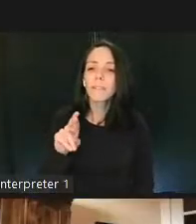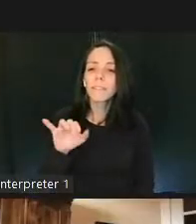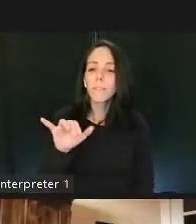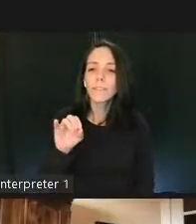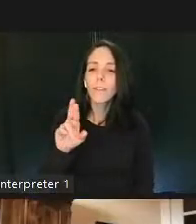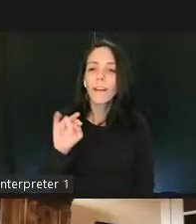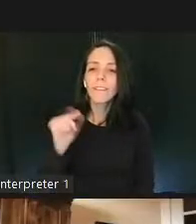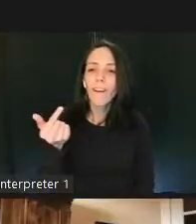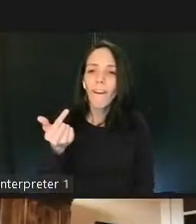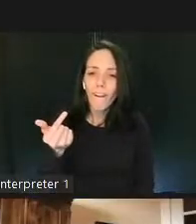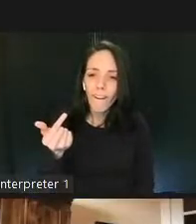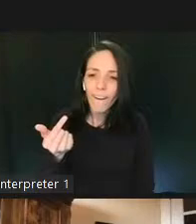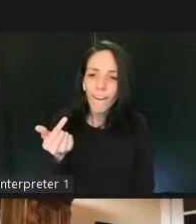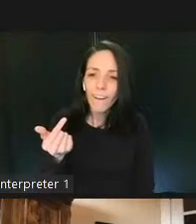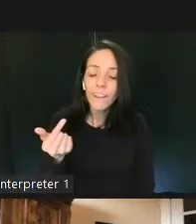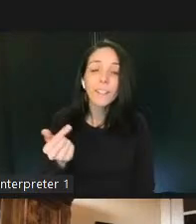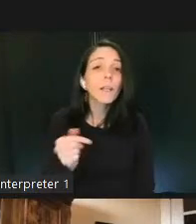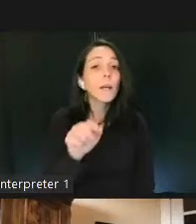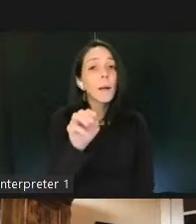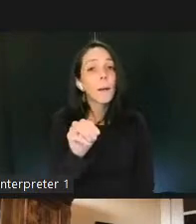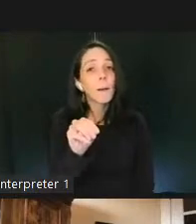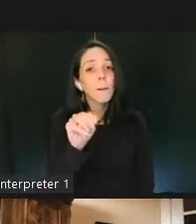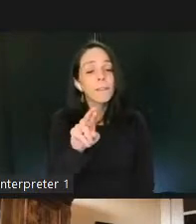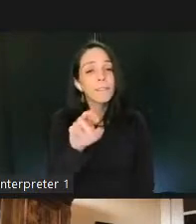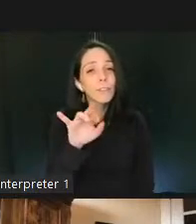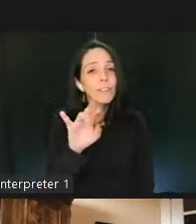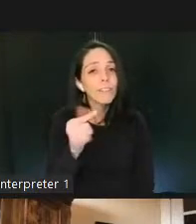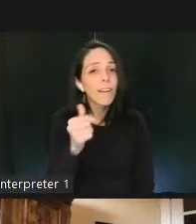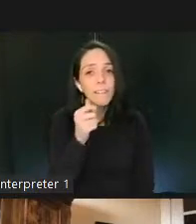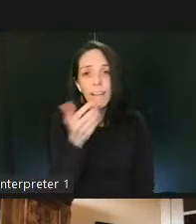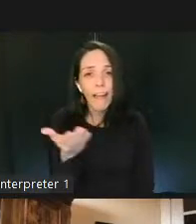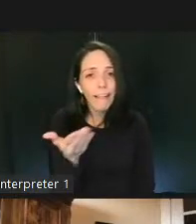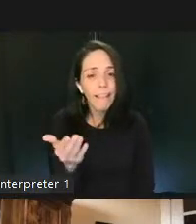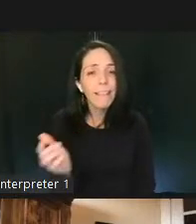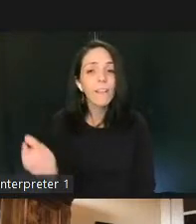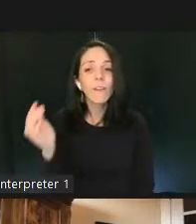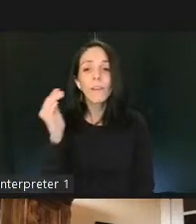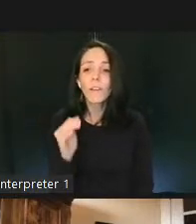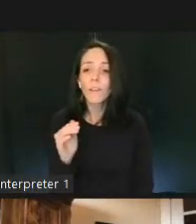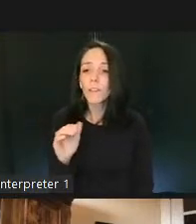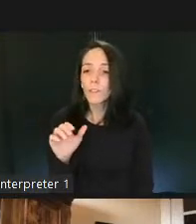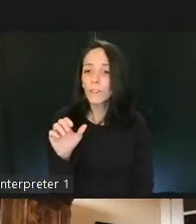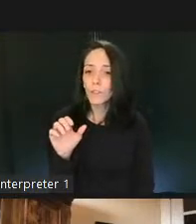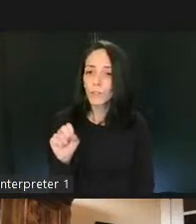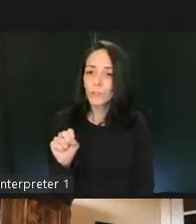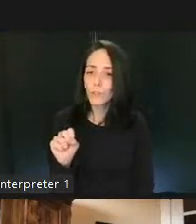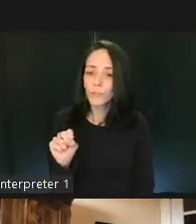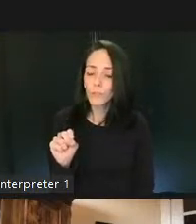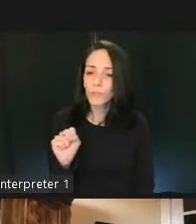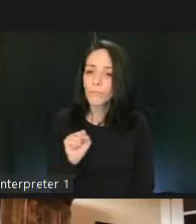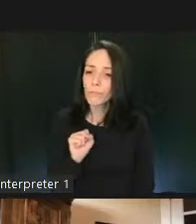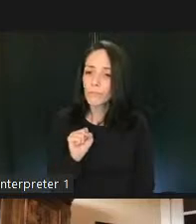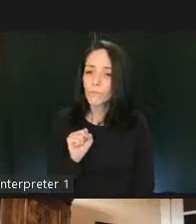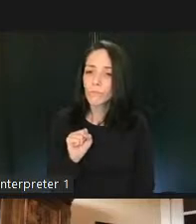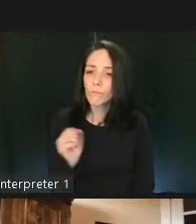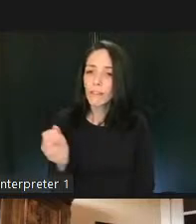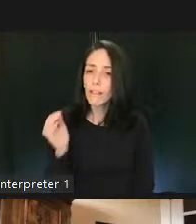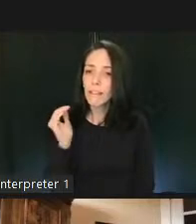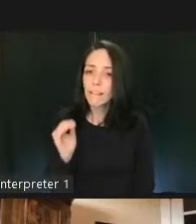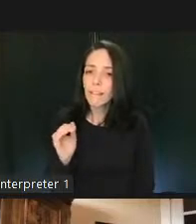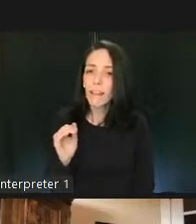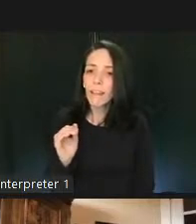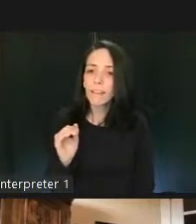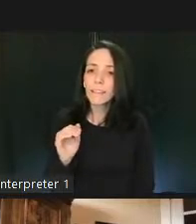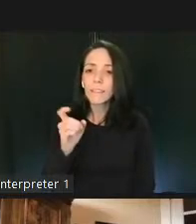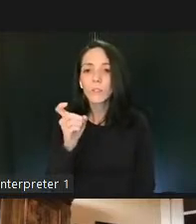apologize. We do not have Mr. Young on, but we do have Mr. Zhu on. So Fuhan, are you with us? Yes,